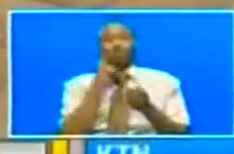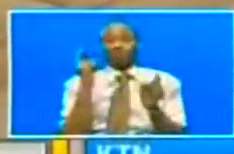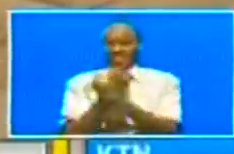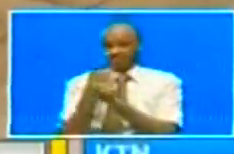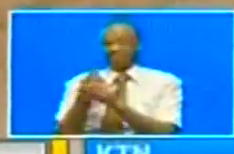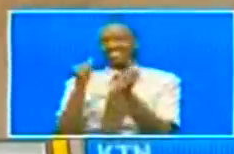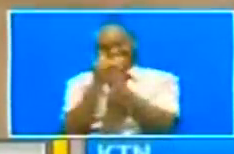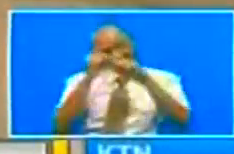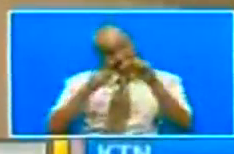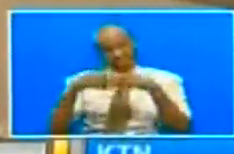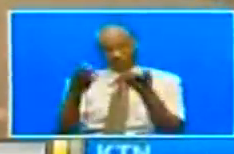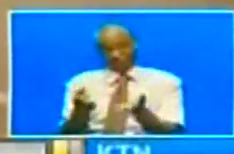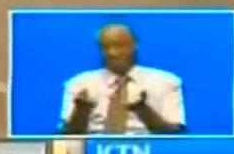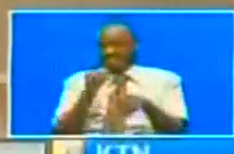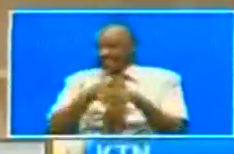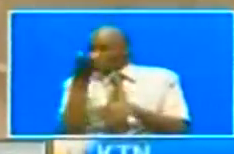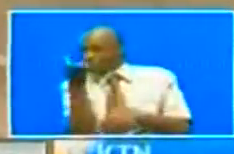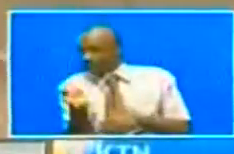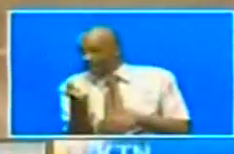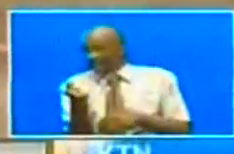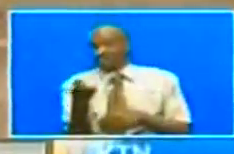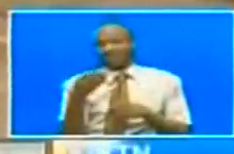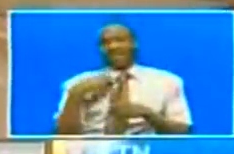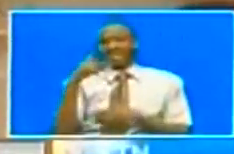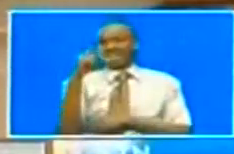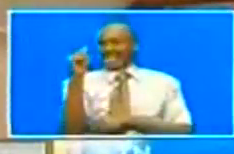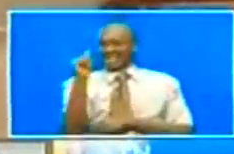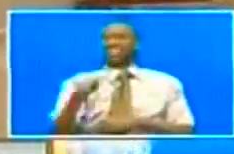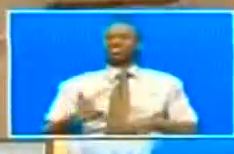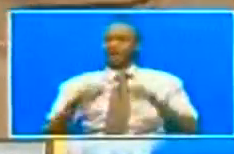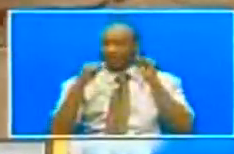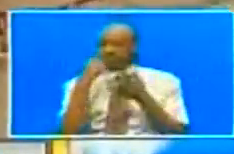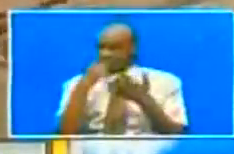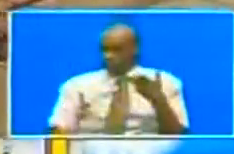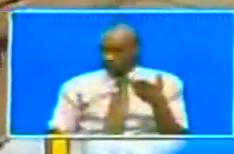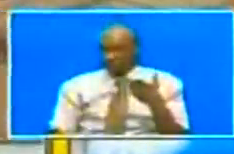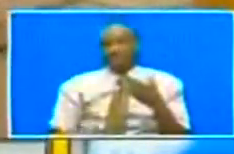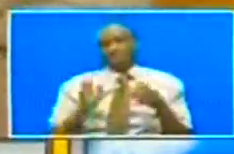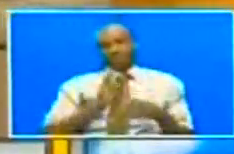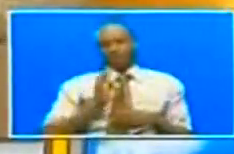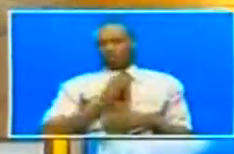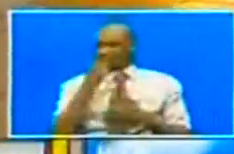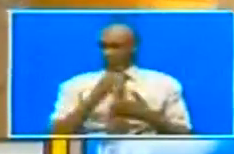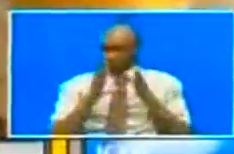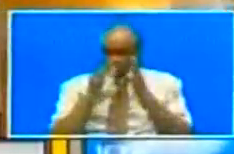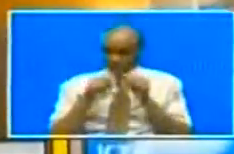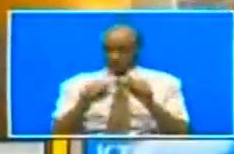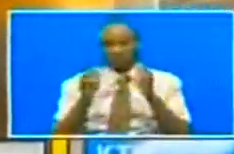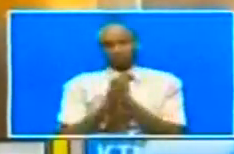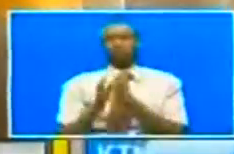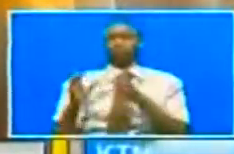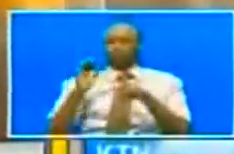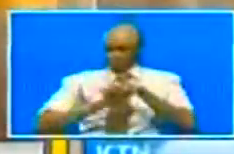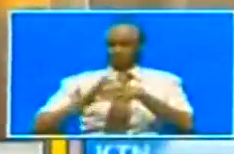for 10 years. In a statement sent to newsrooms, KAA's chairman David Kimayo says the board remains committed to good corporate